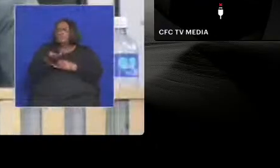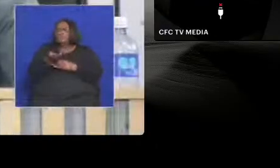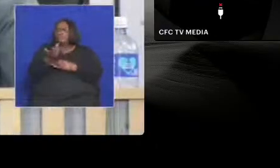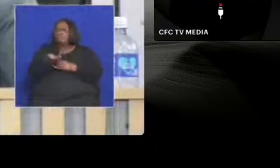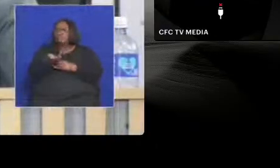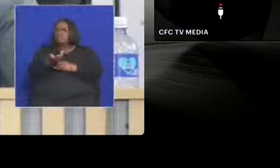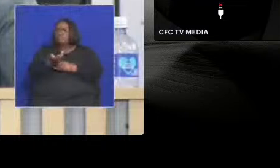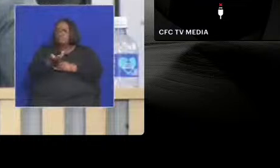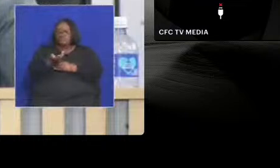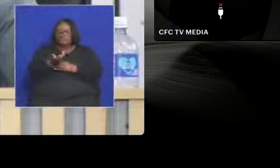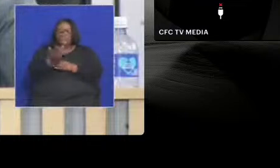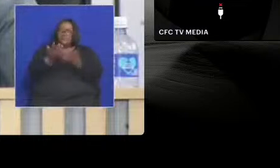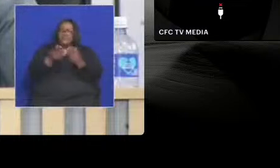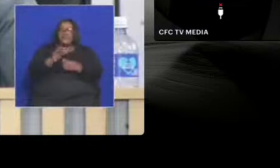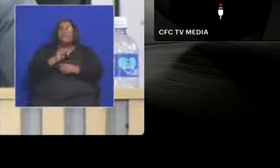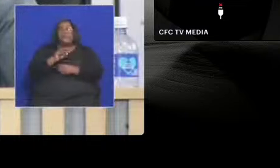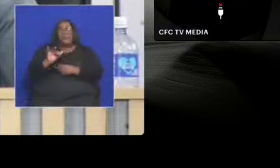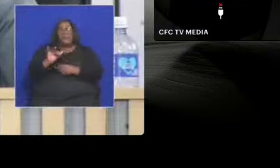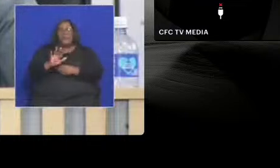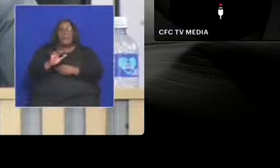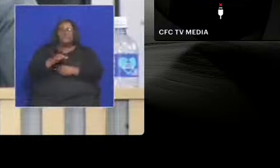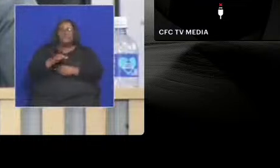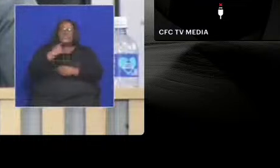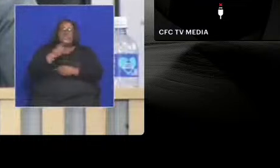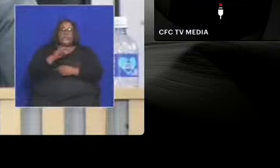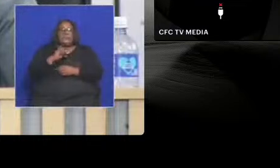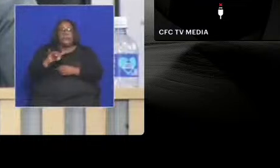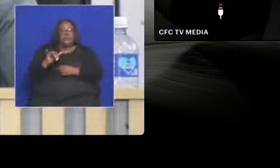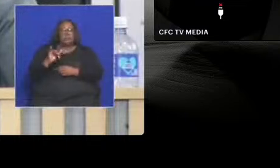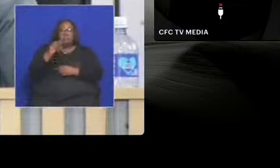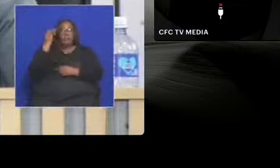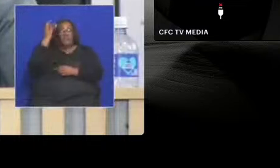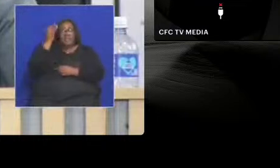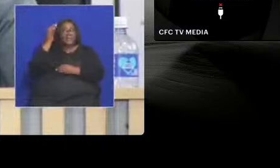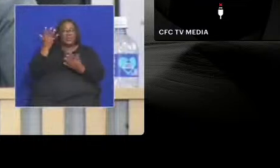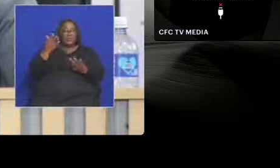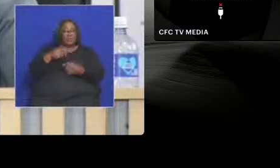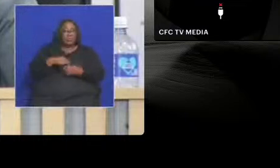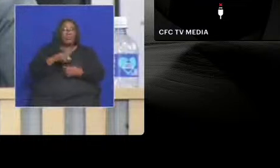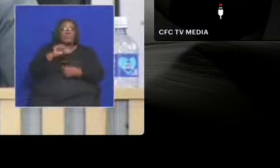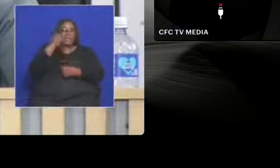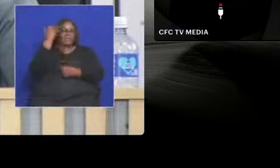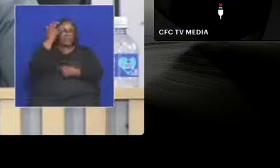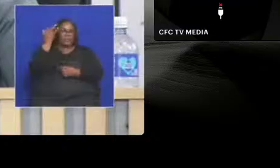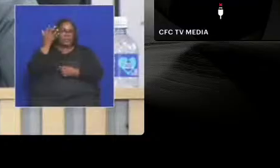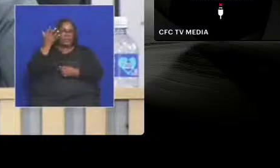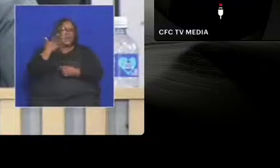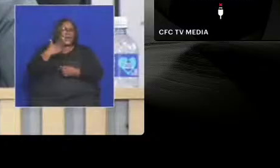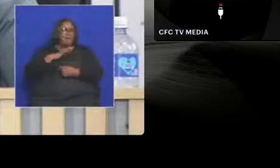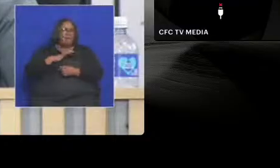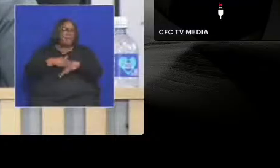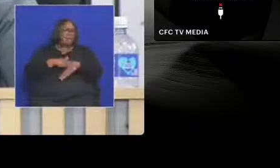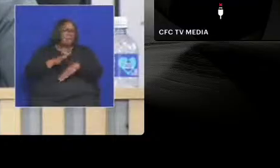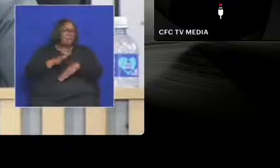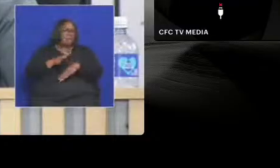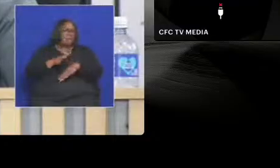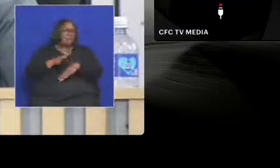Let's say million. Is that guesswork or are you? Yes, it's guesswork. No, I want more than guesswork. I don't know.